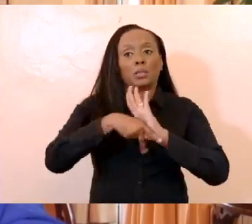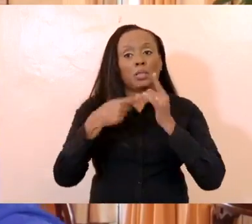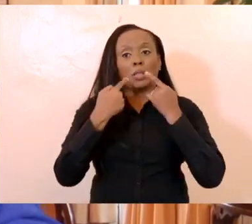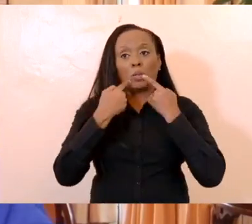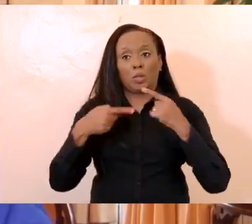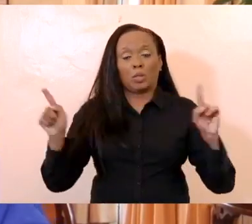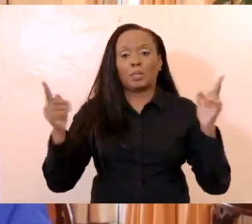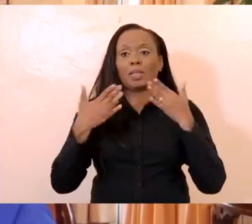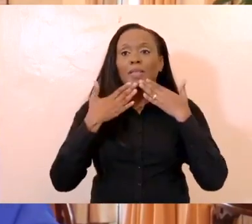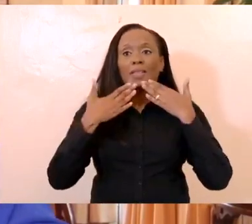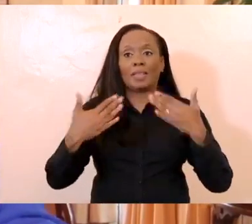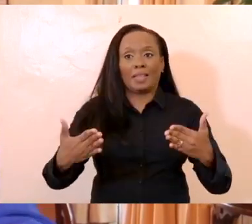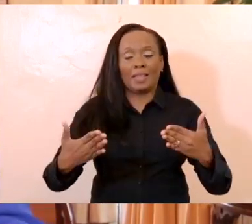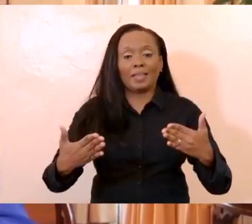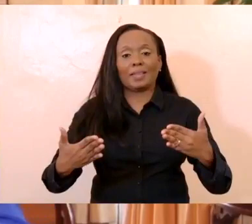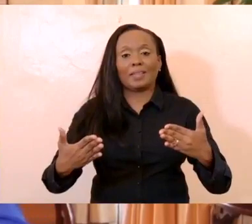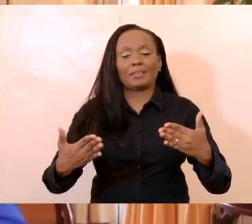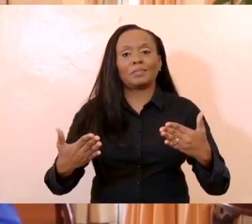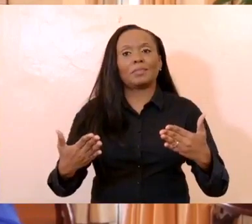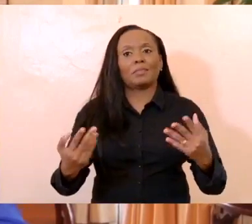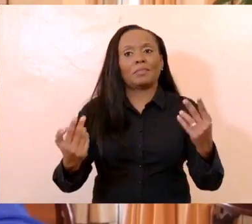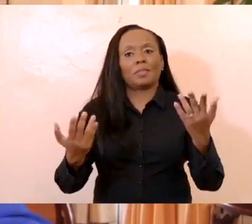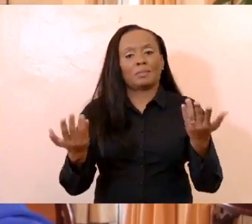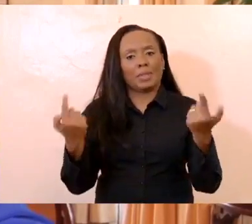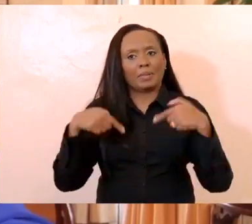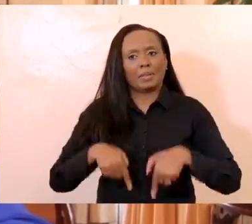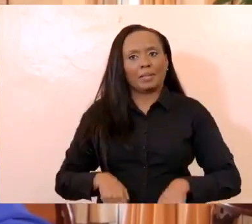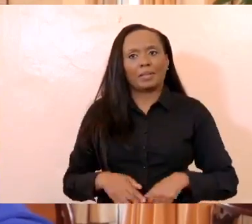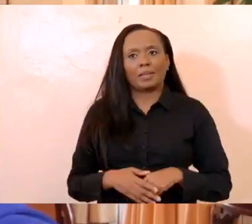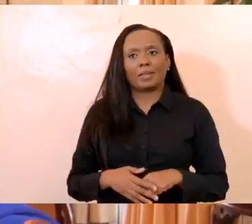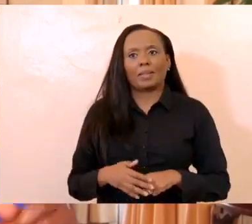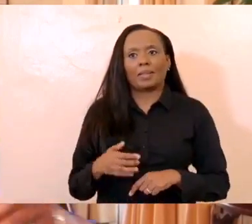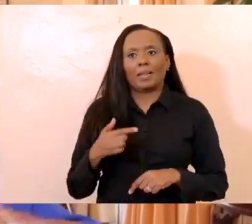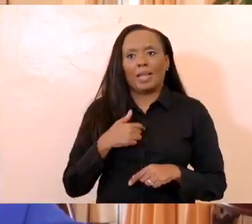announcements. Thank you so much for being with us. I'm just